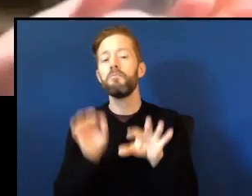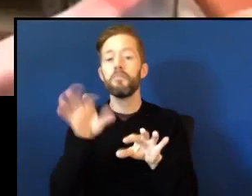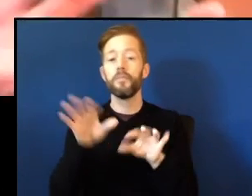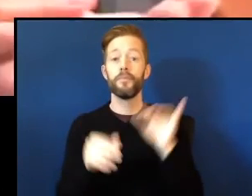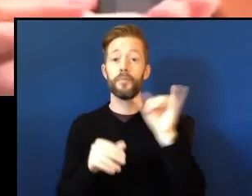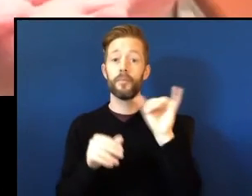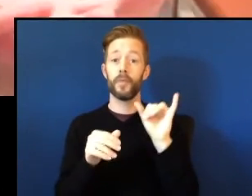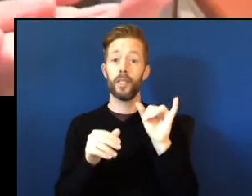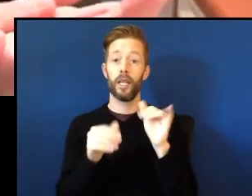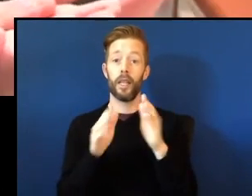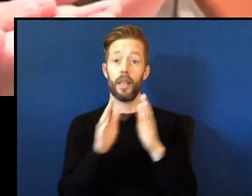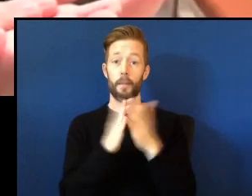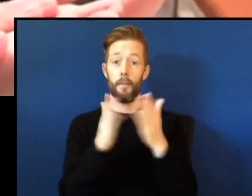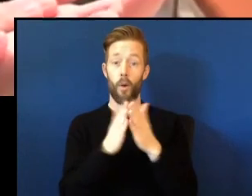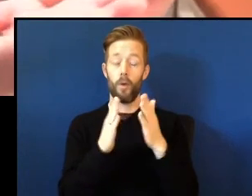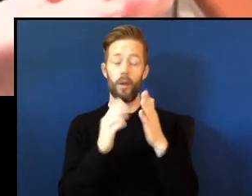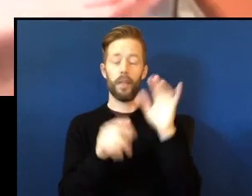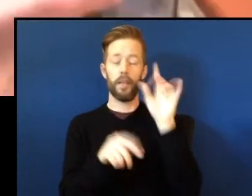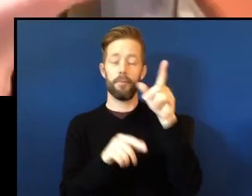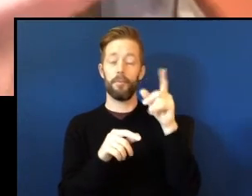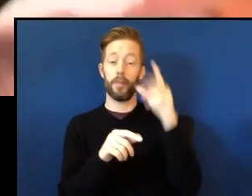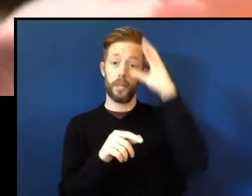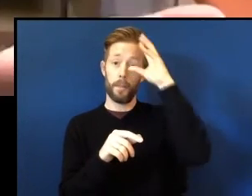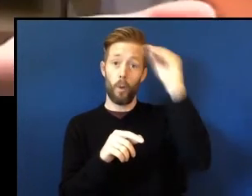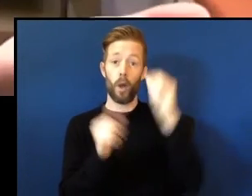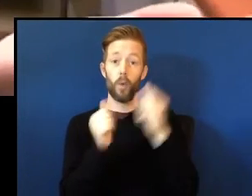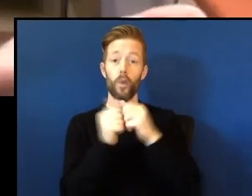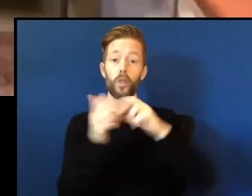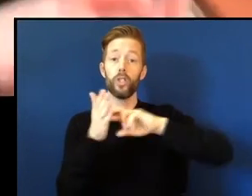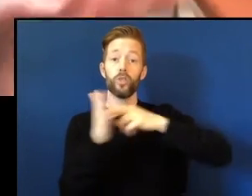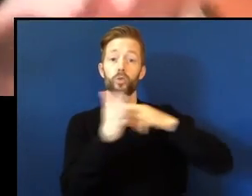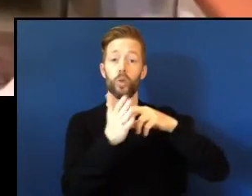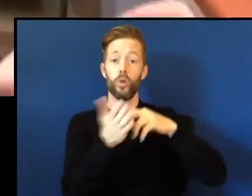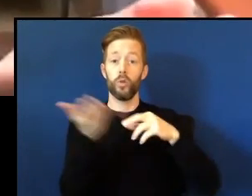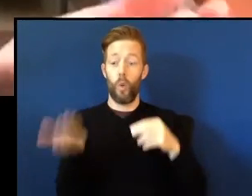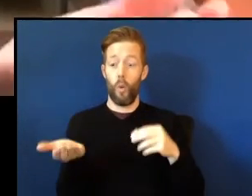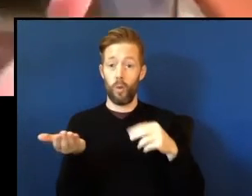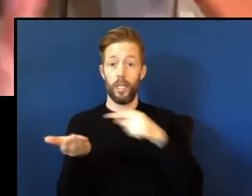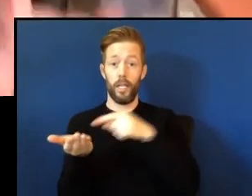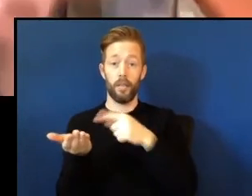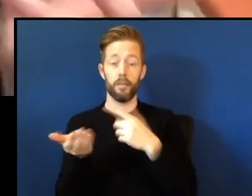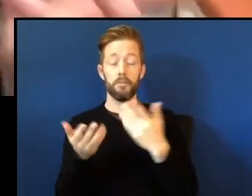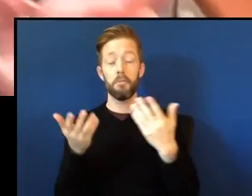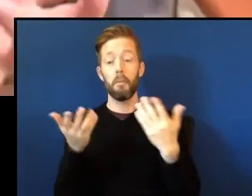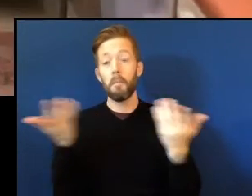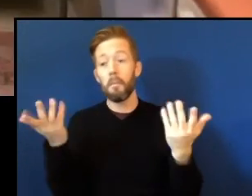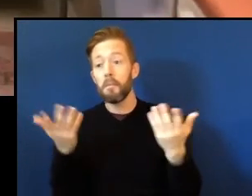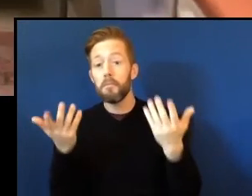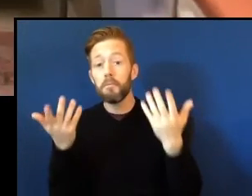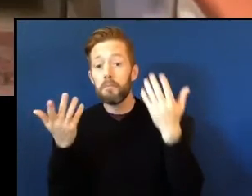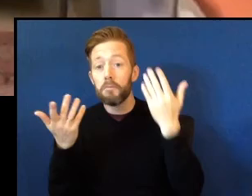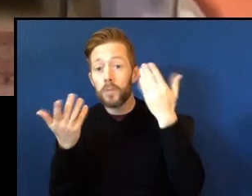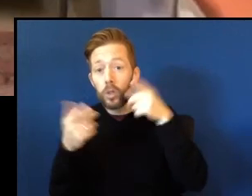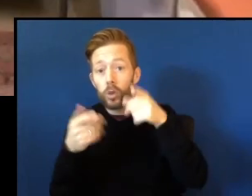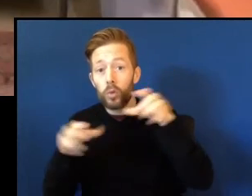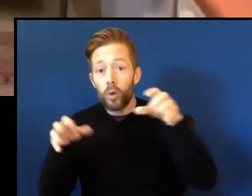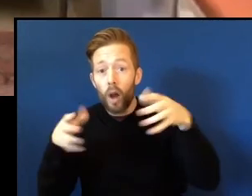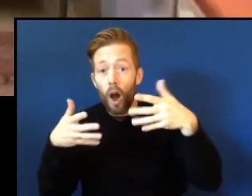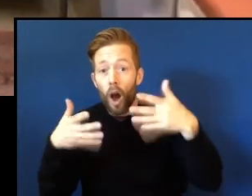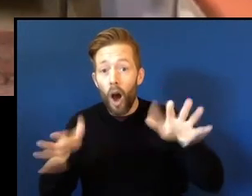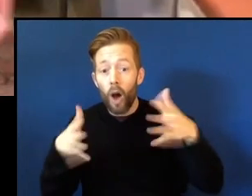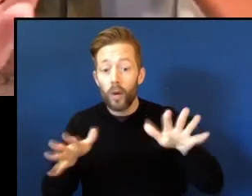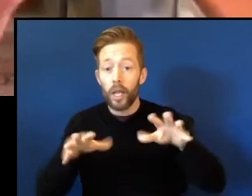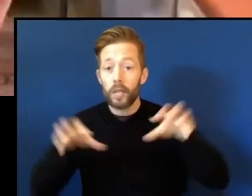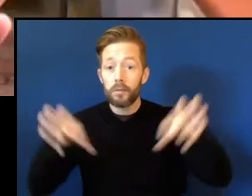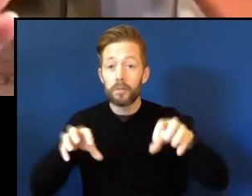the boy with holding the screws in his hand. It may be that you already are doing some kind of makerspace, kind of creative